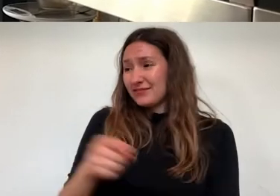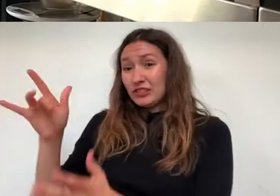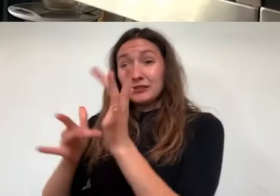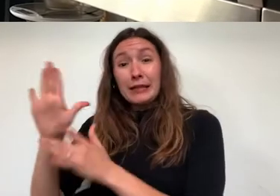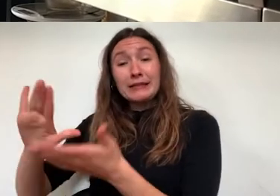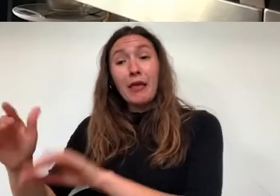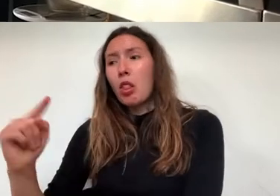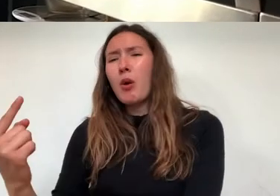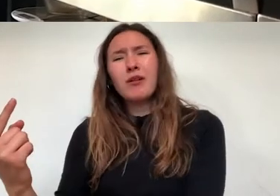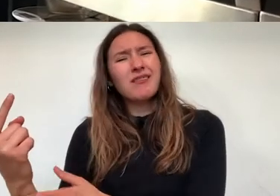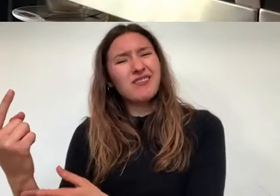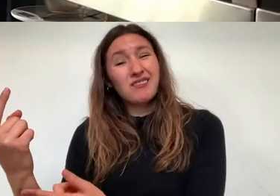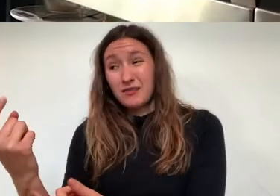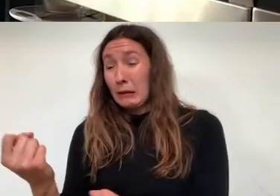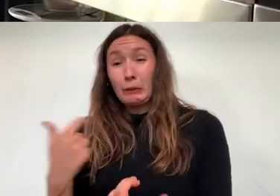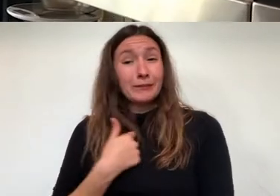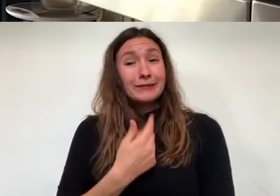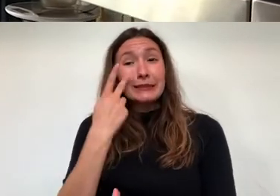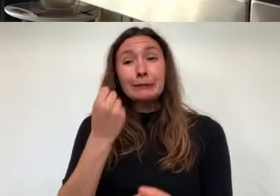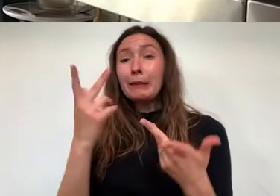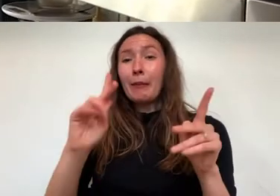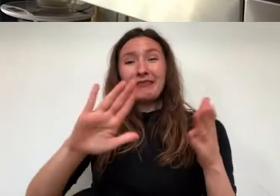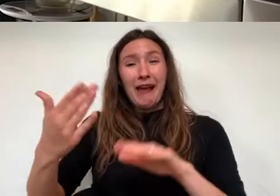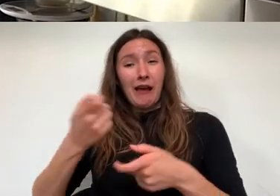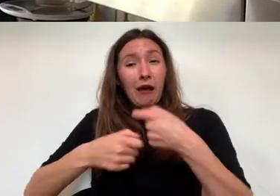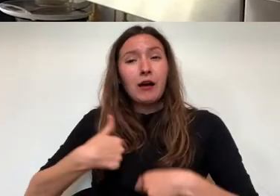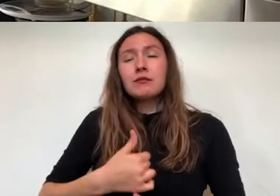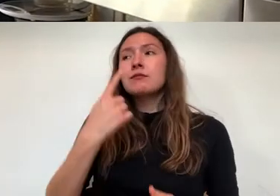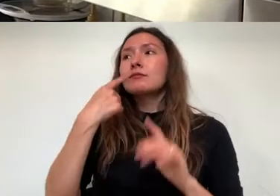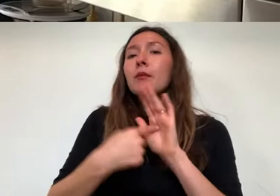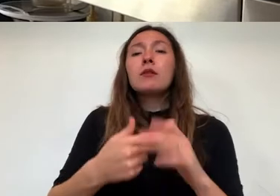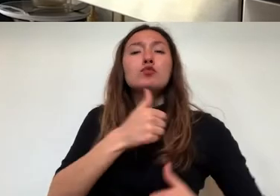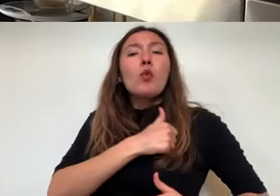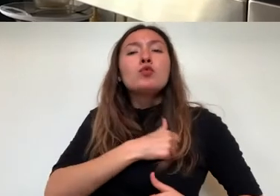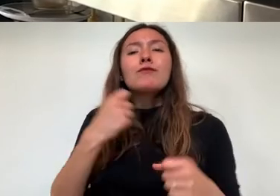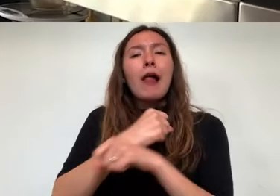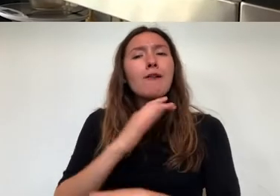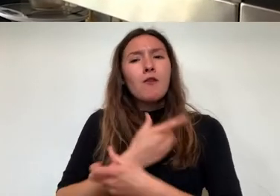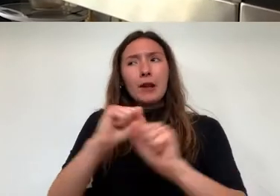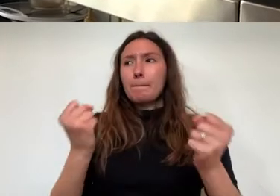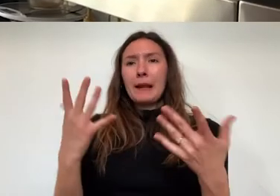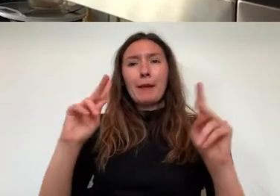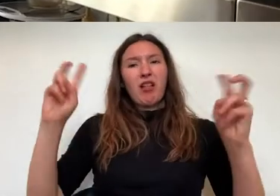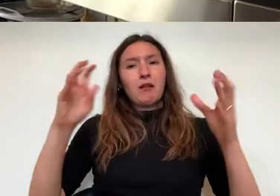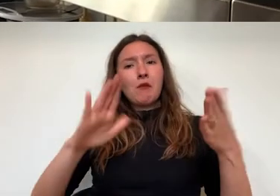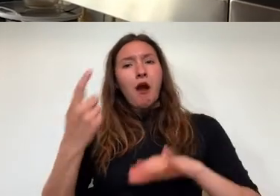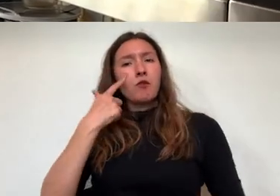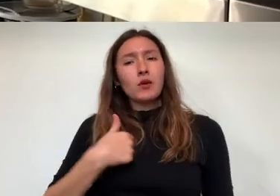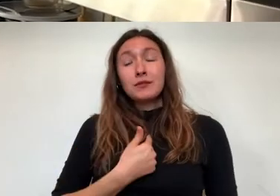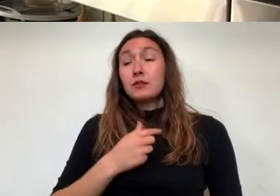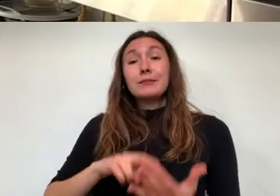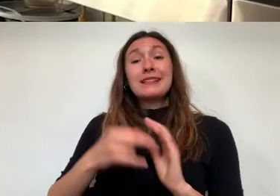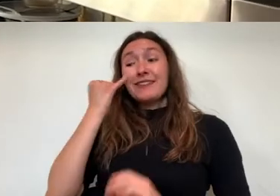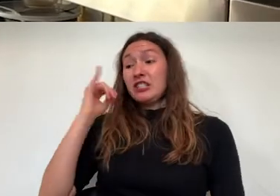But other humans have died in our name as soldiers and as, you know, fighting for freedom and those kind of things. So just the